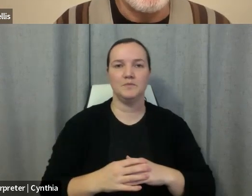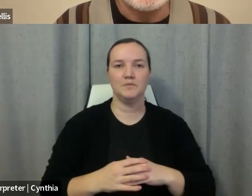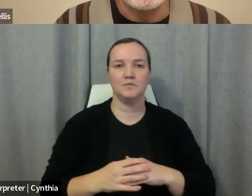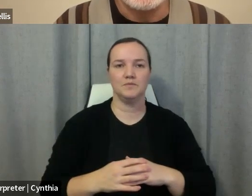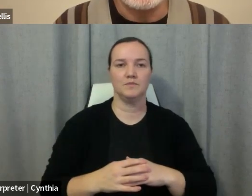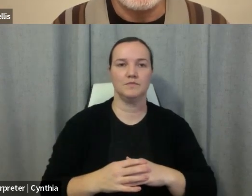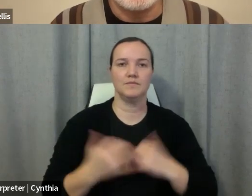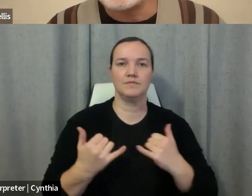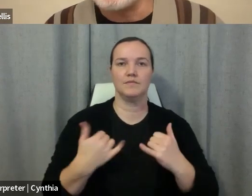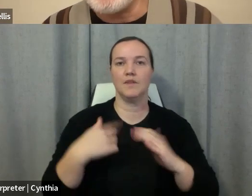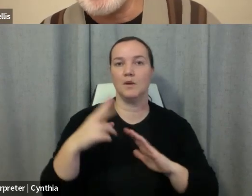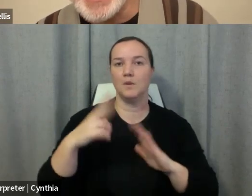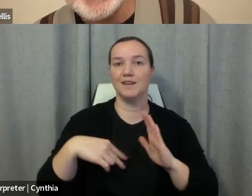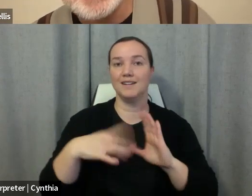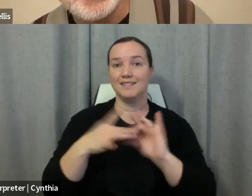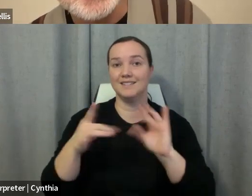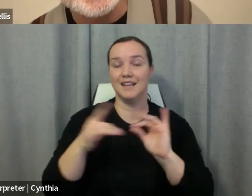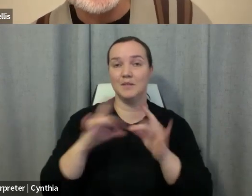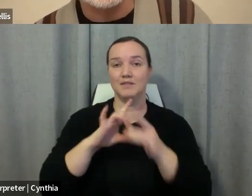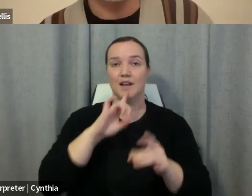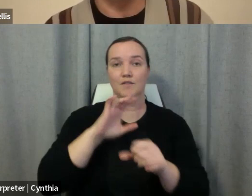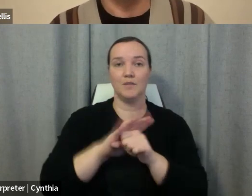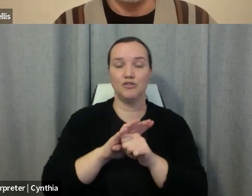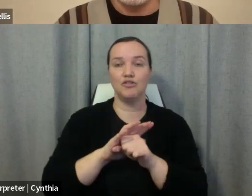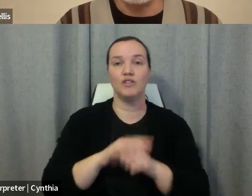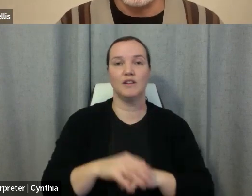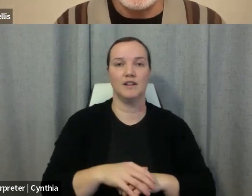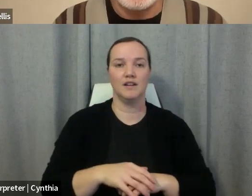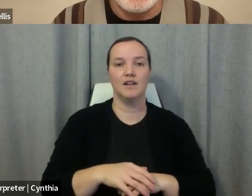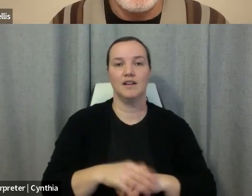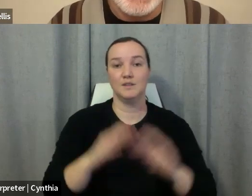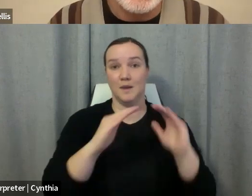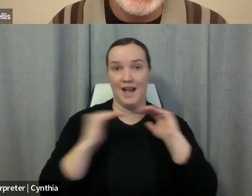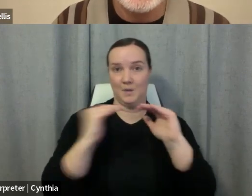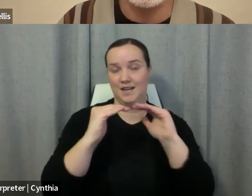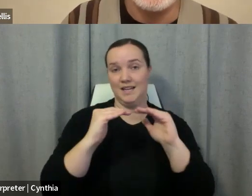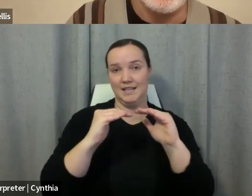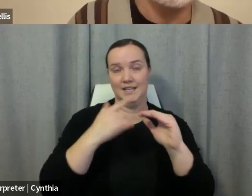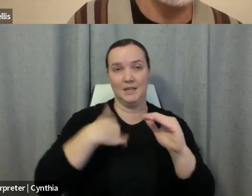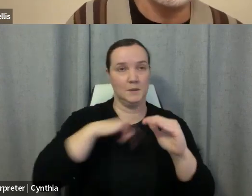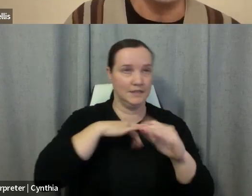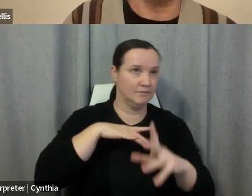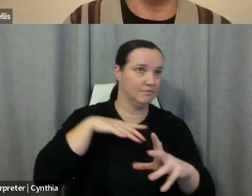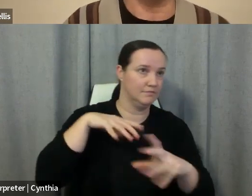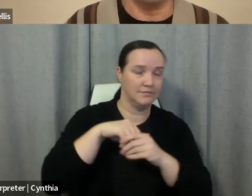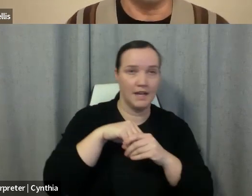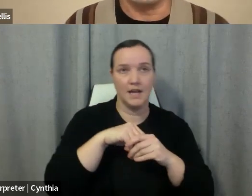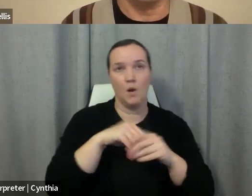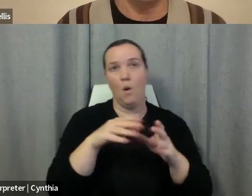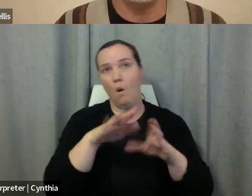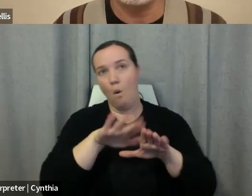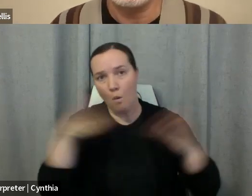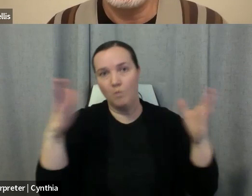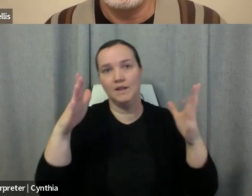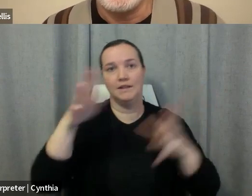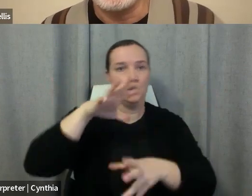I'm now going to read our statement of affirmation, which goes like this. Equity embraces an open and inclusive